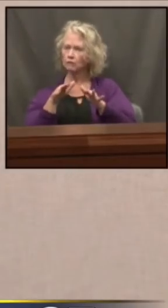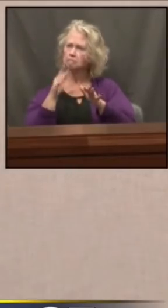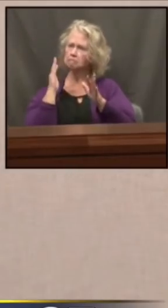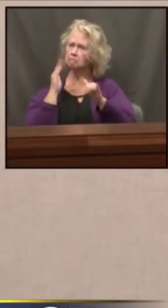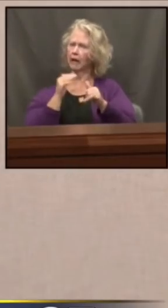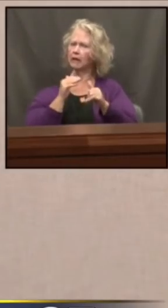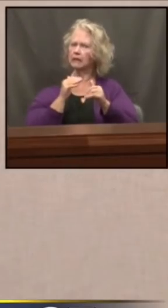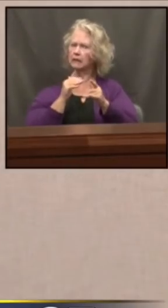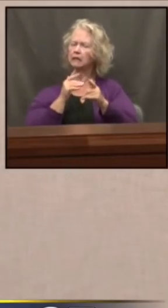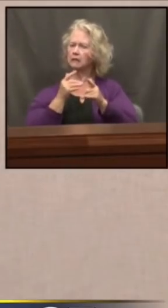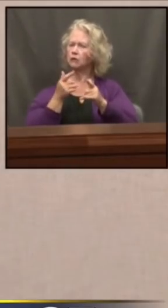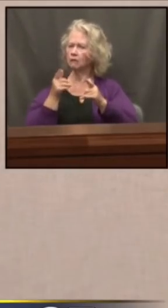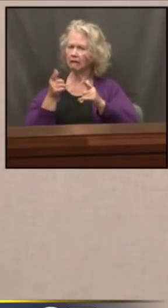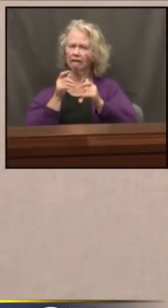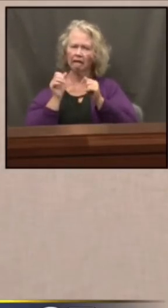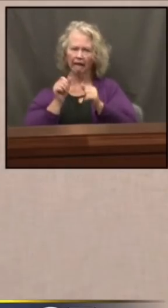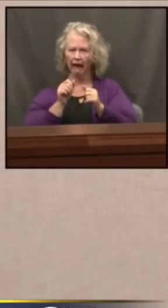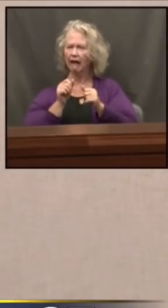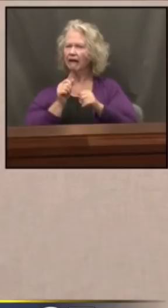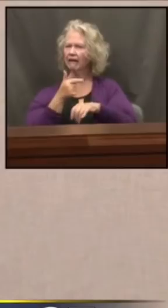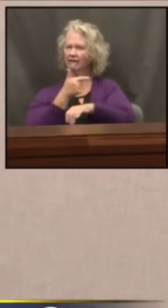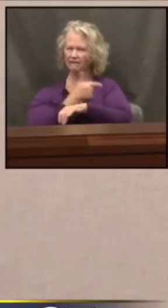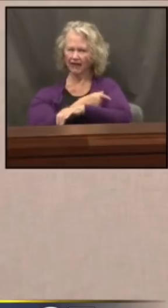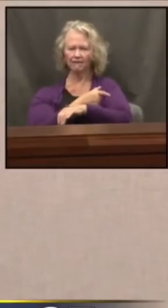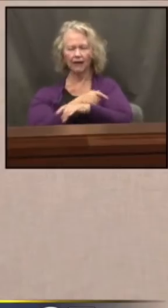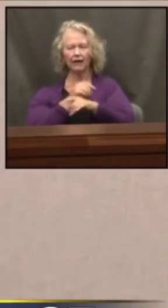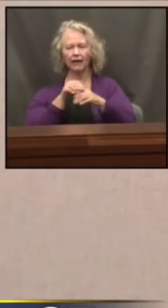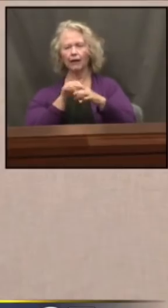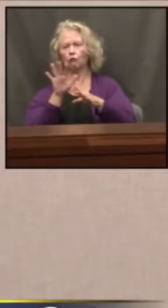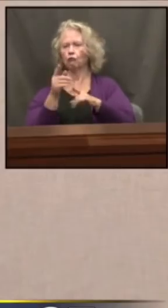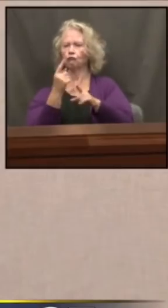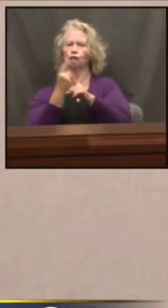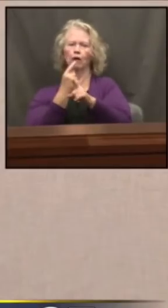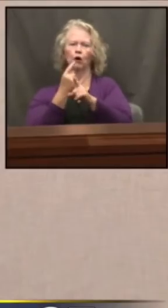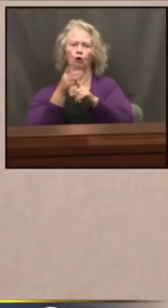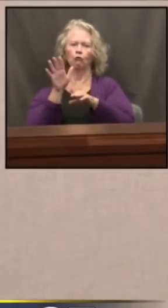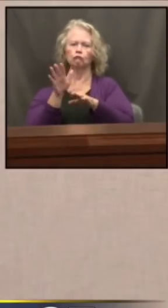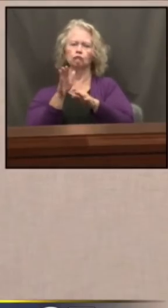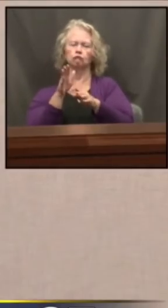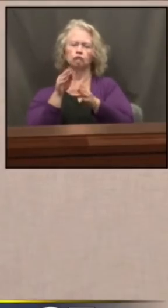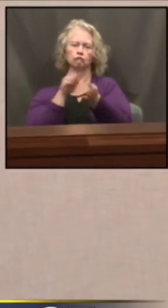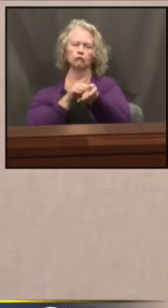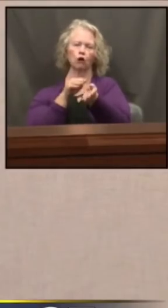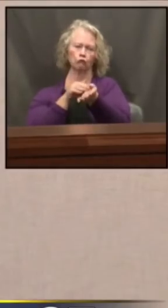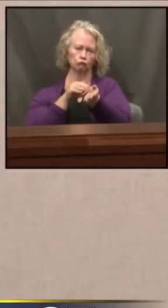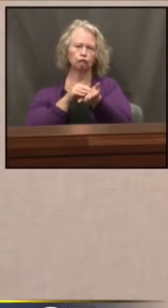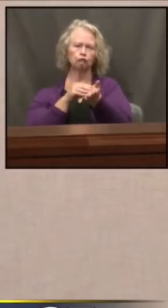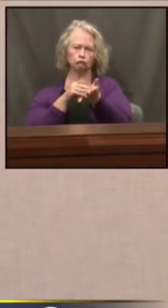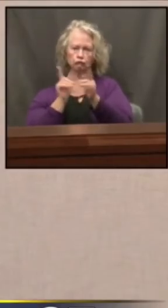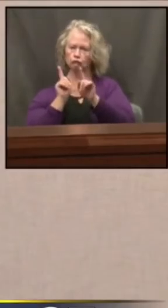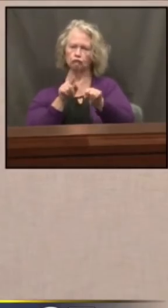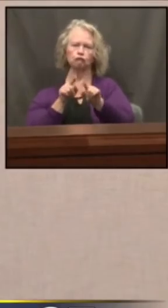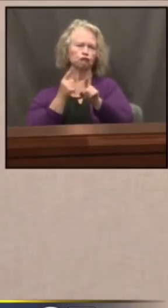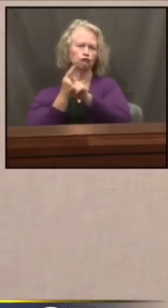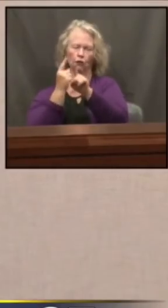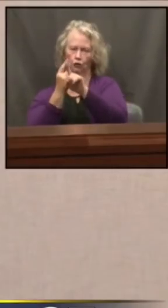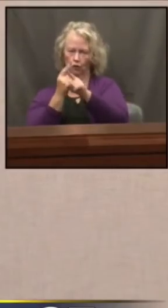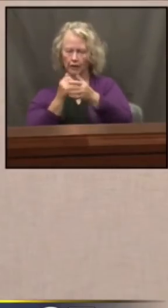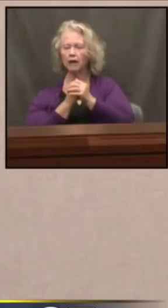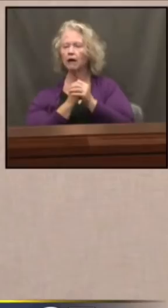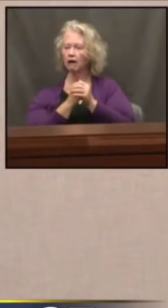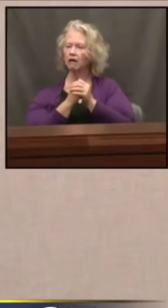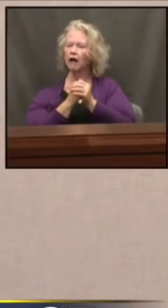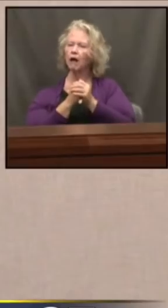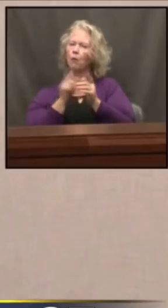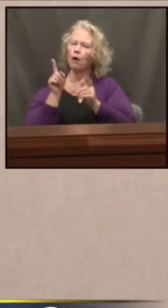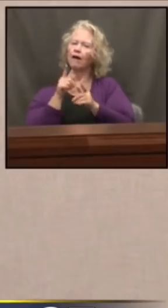anticipate a lot of opportunities to be vaccinated in the traditional healthcare settings that they're used to, in particular their pediatrician offices and other settings that are